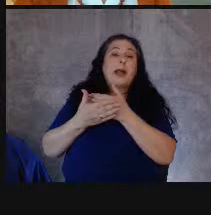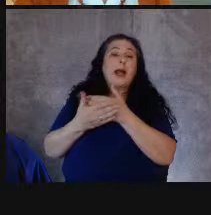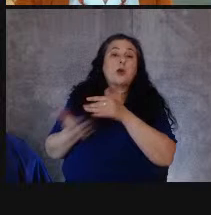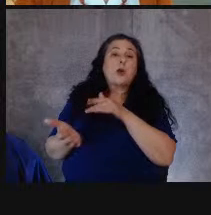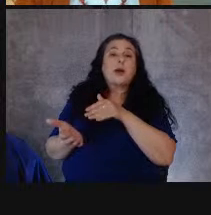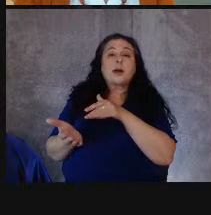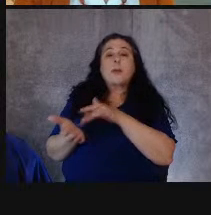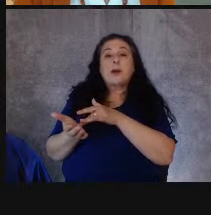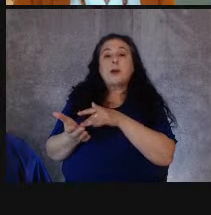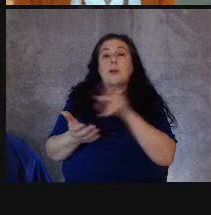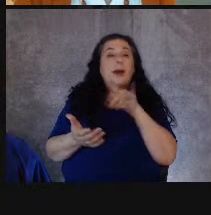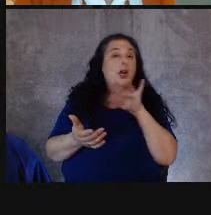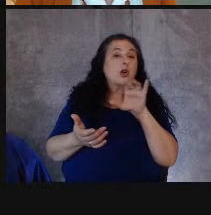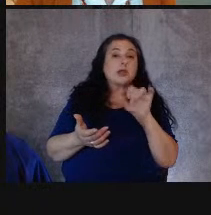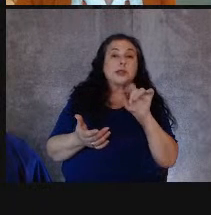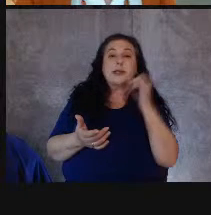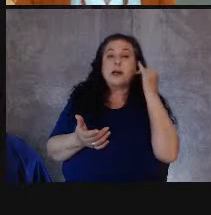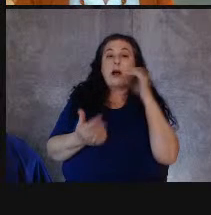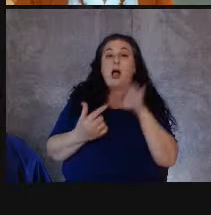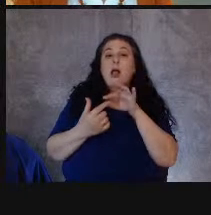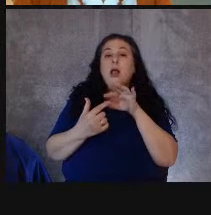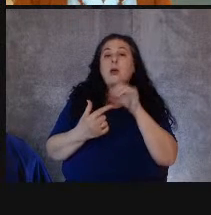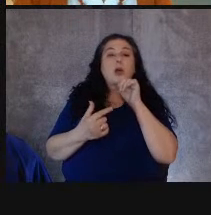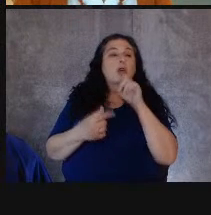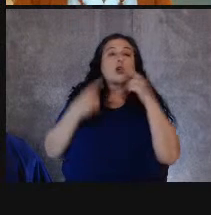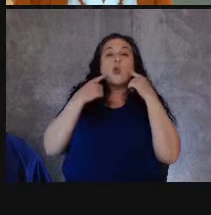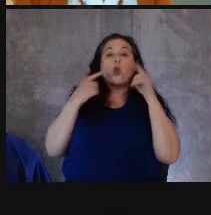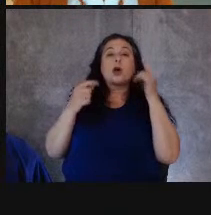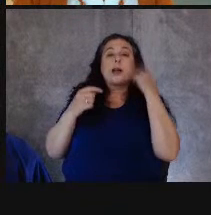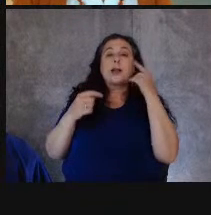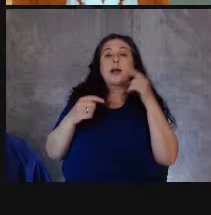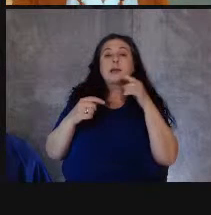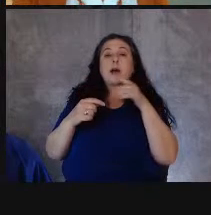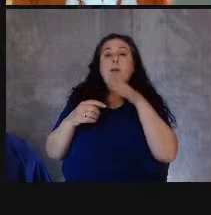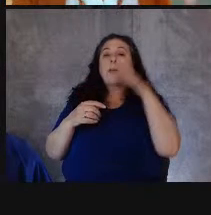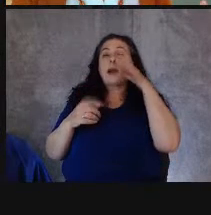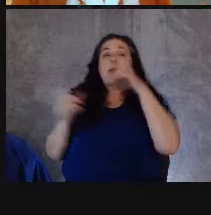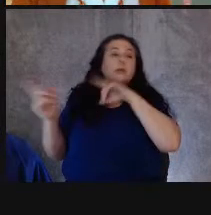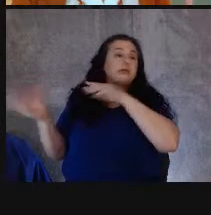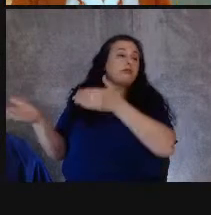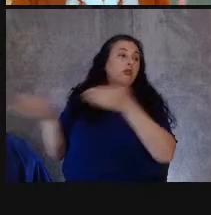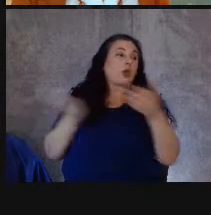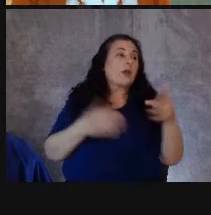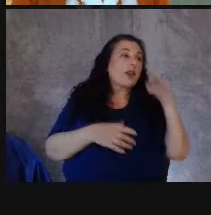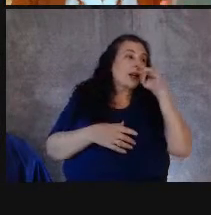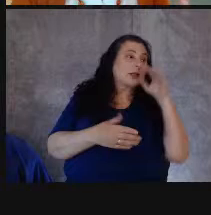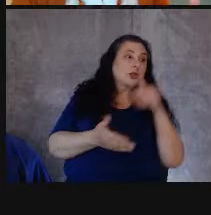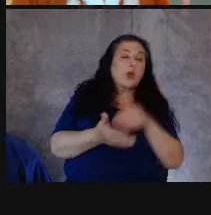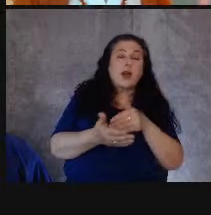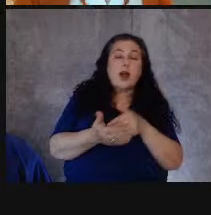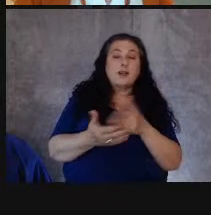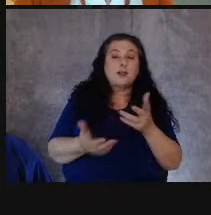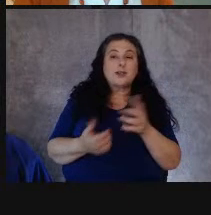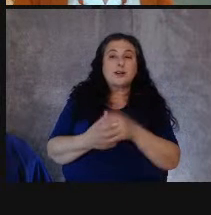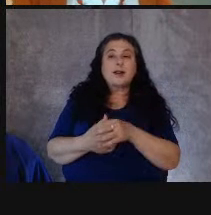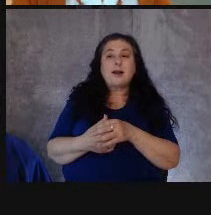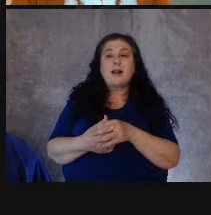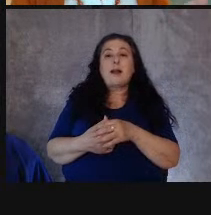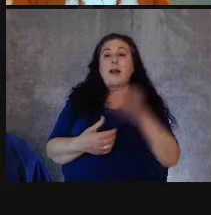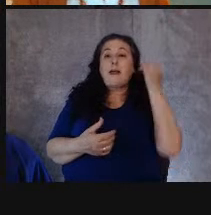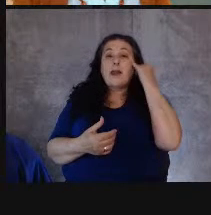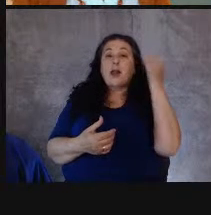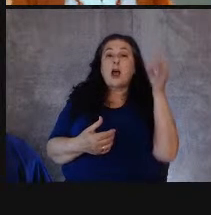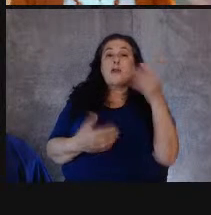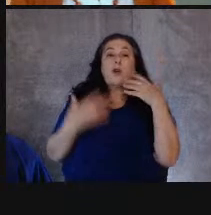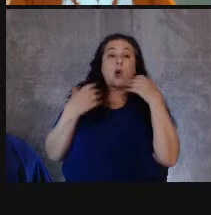specialty at all unless parents will bring their children to doctors, right? And so the idea of a well baby checkup,